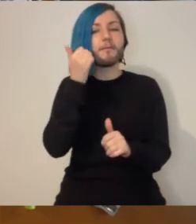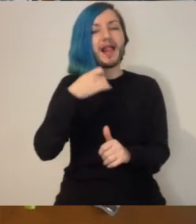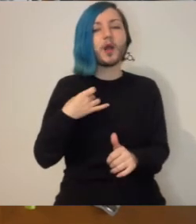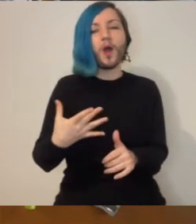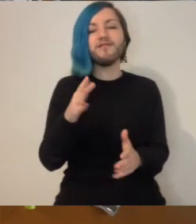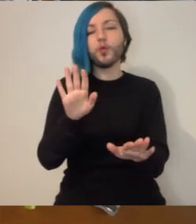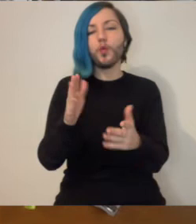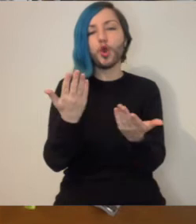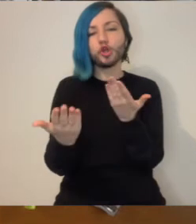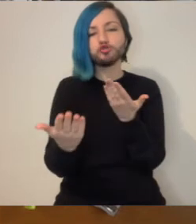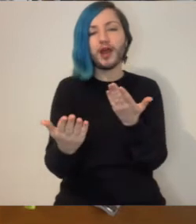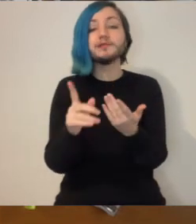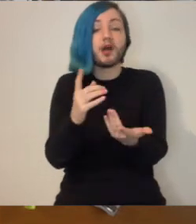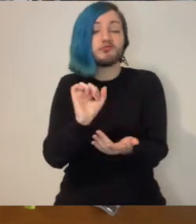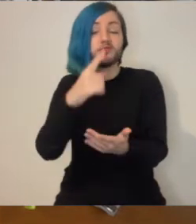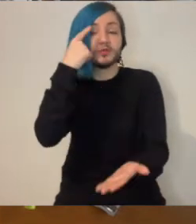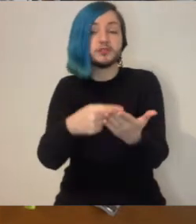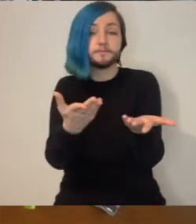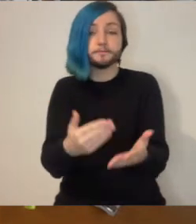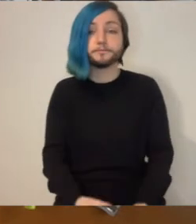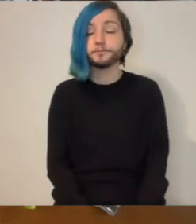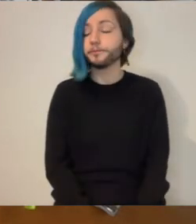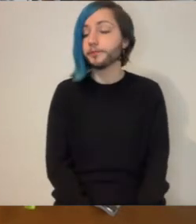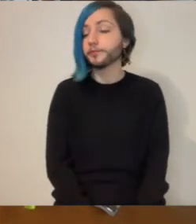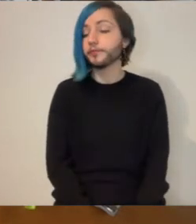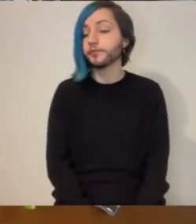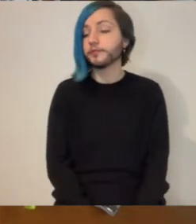for contrast, but it's really up to you.